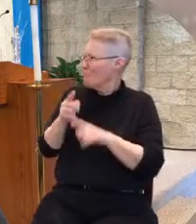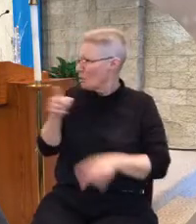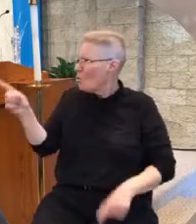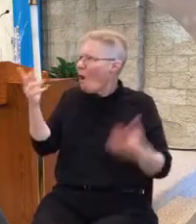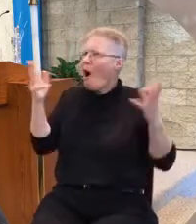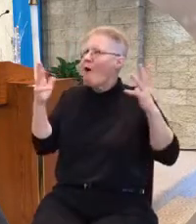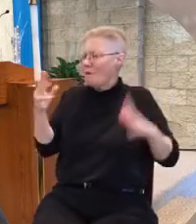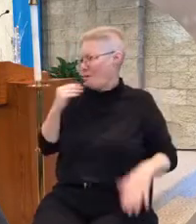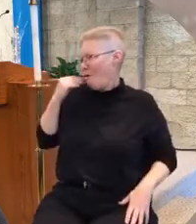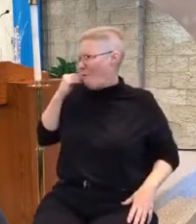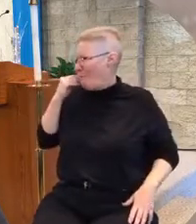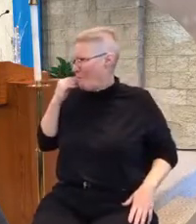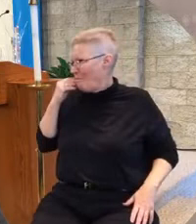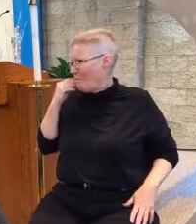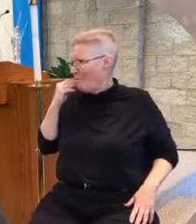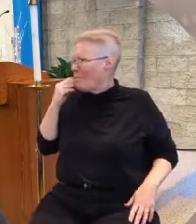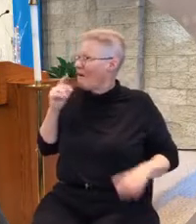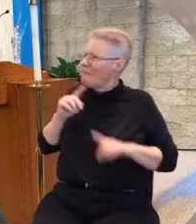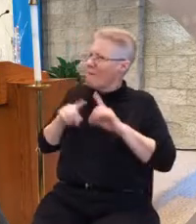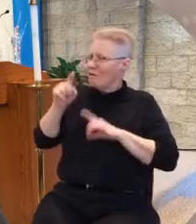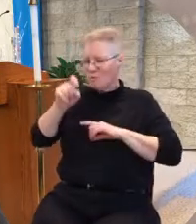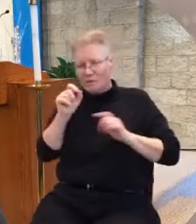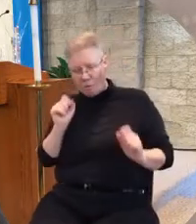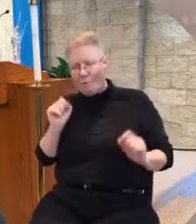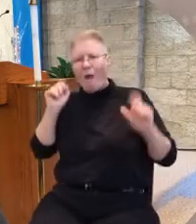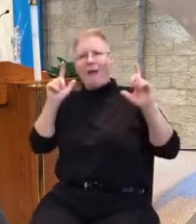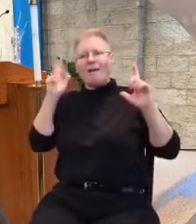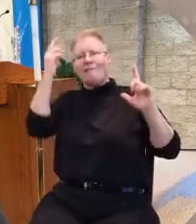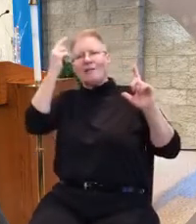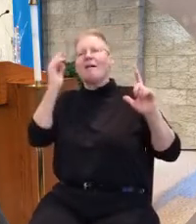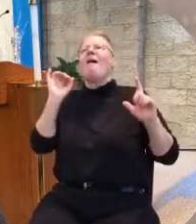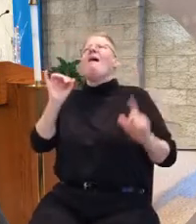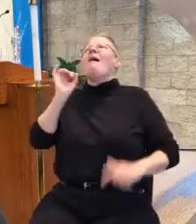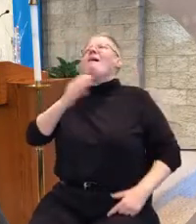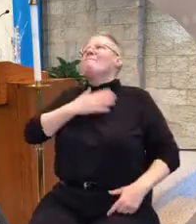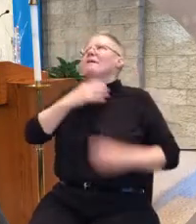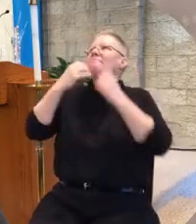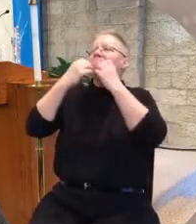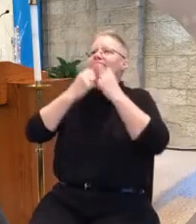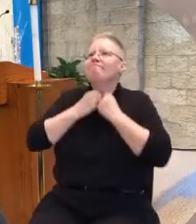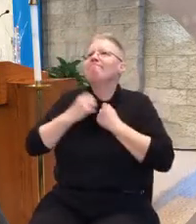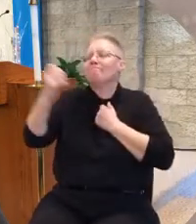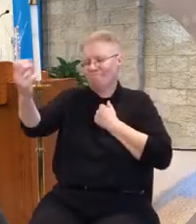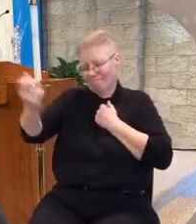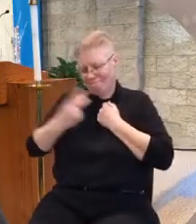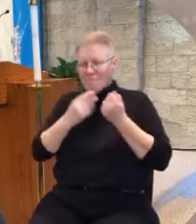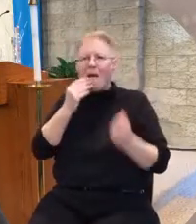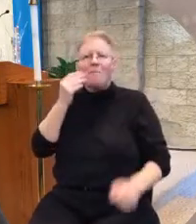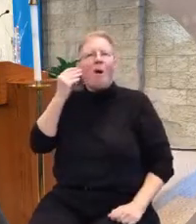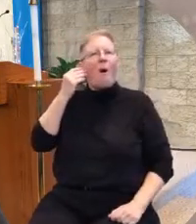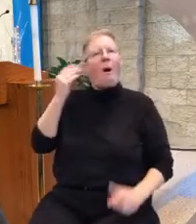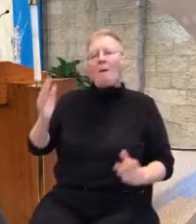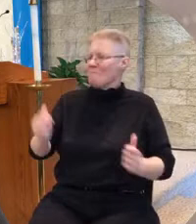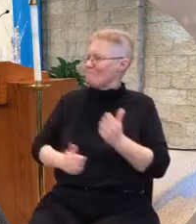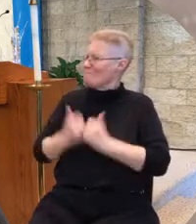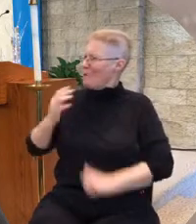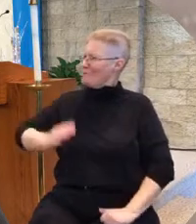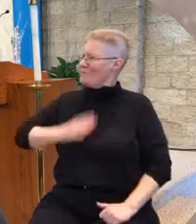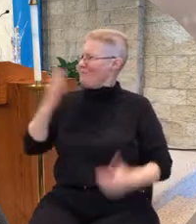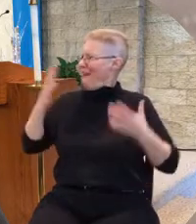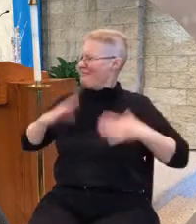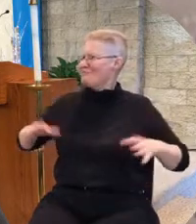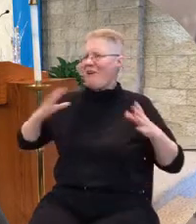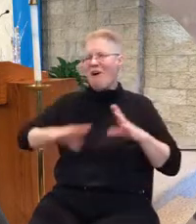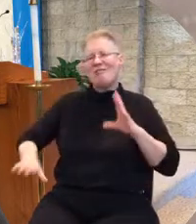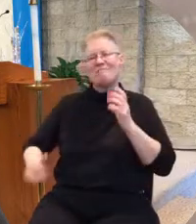say, oh my God, my beloved has come home. Bring out the finest robes. Bring out the finest food. Bring out the finest, because